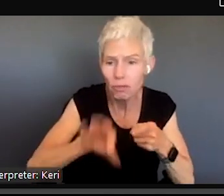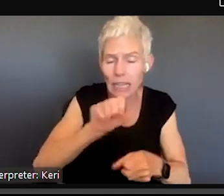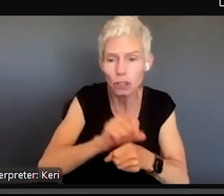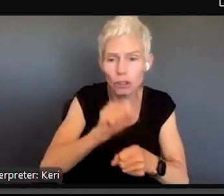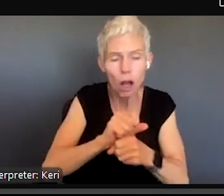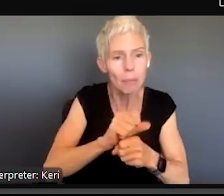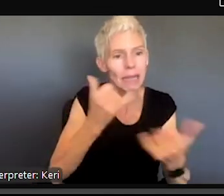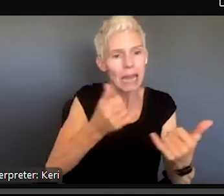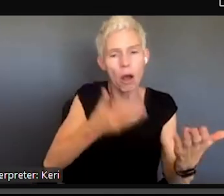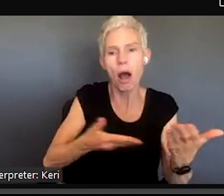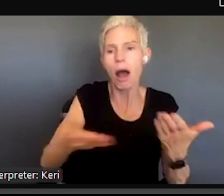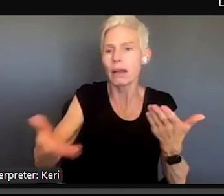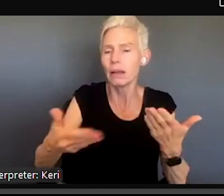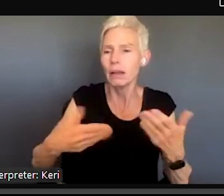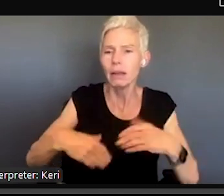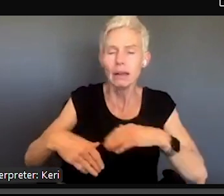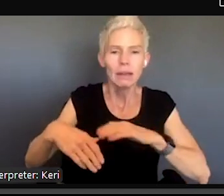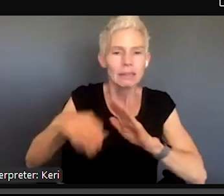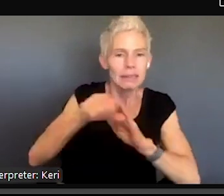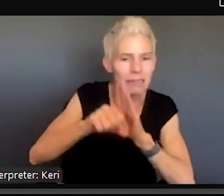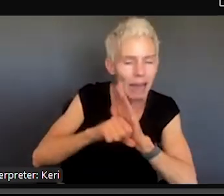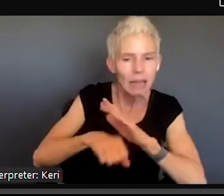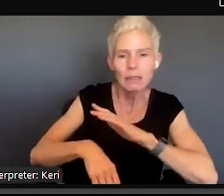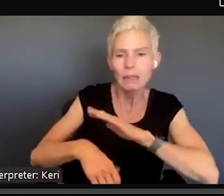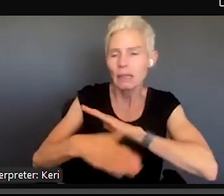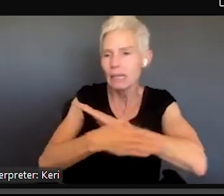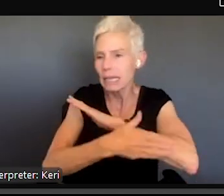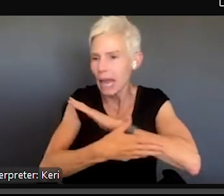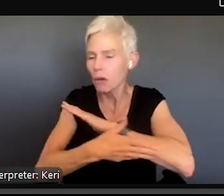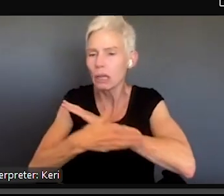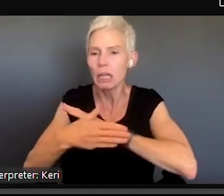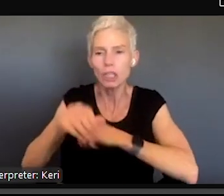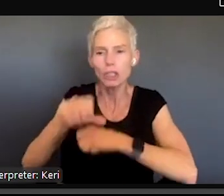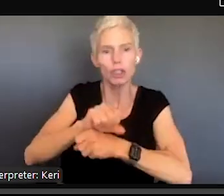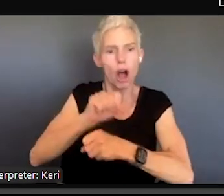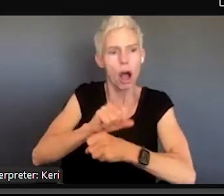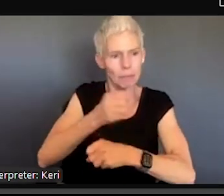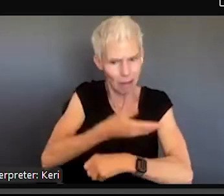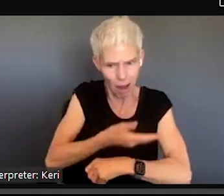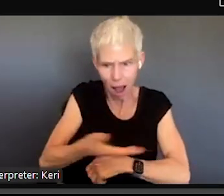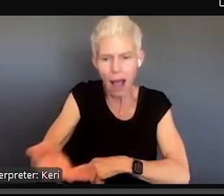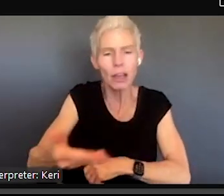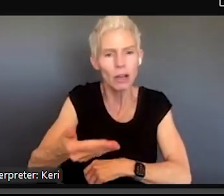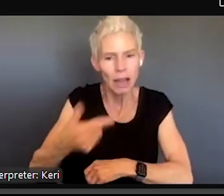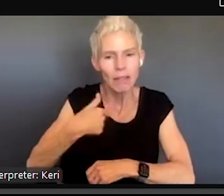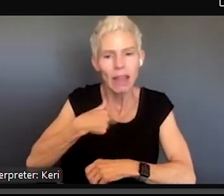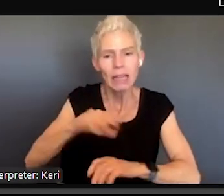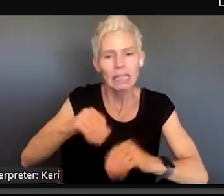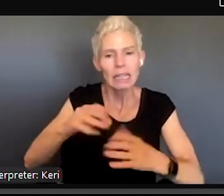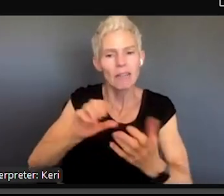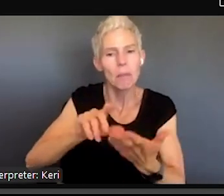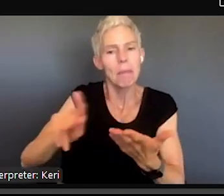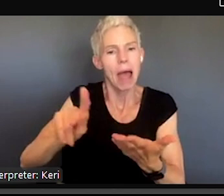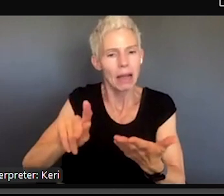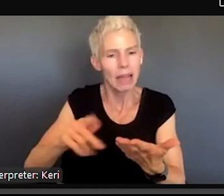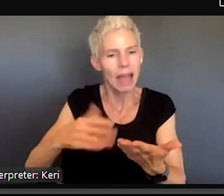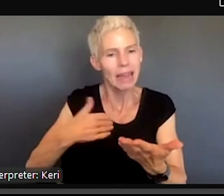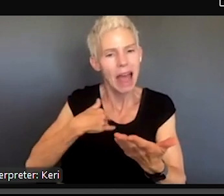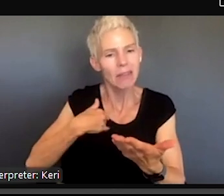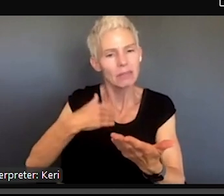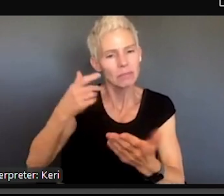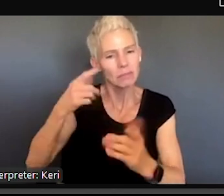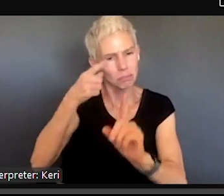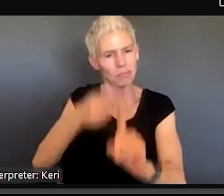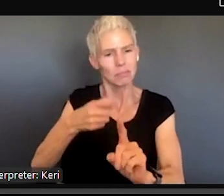state office, counties to give back and have purpose. And that's successful to me. And it was an